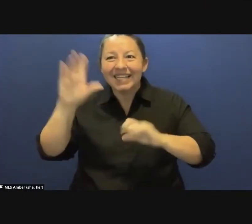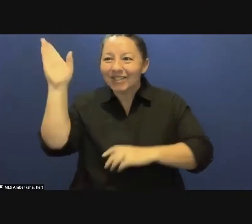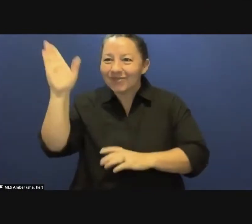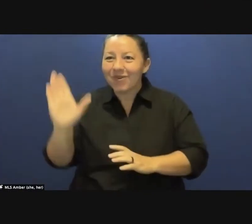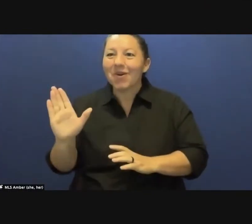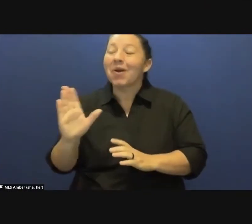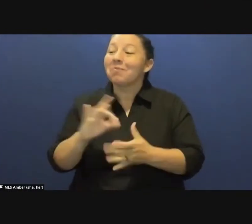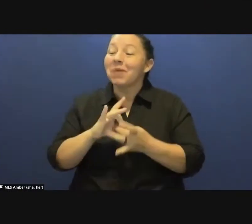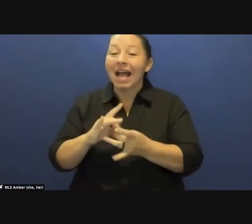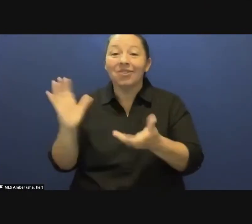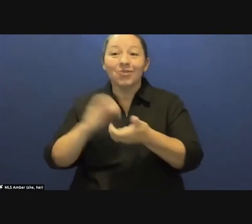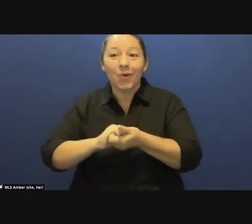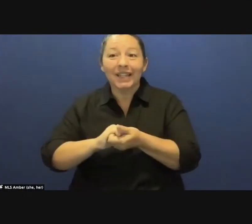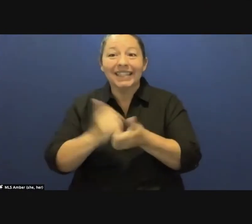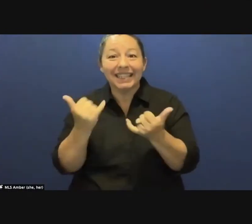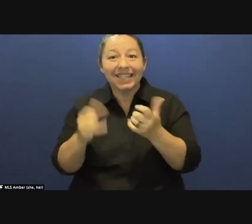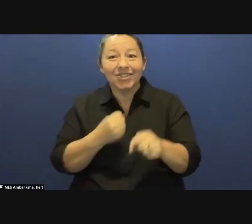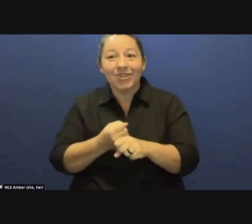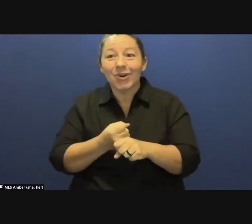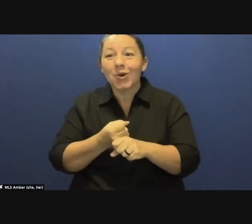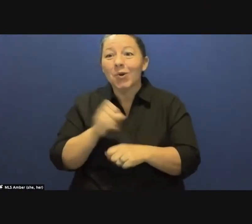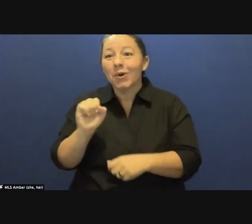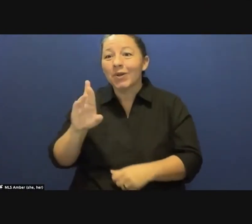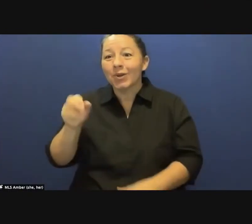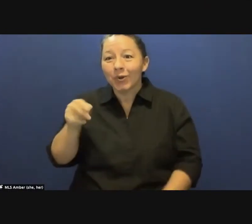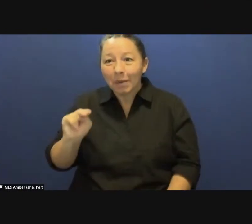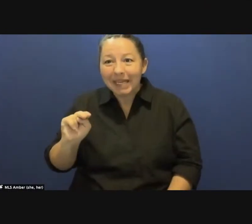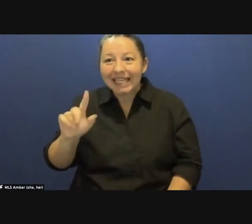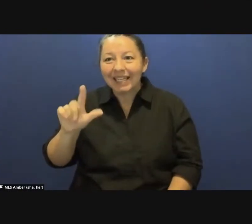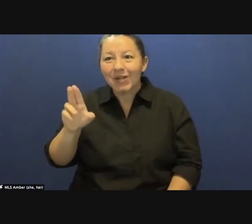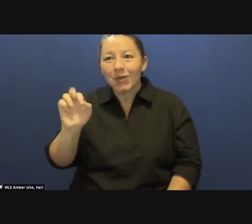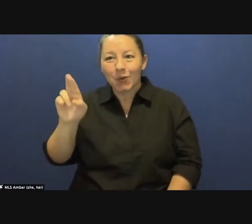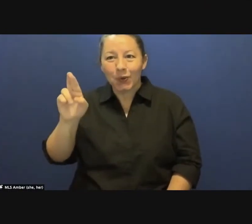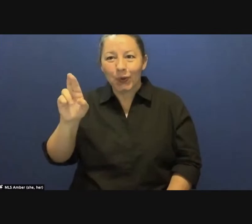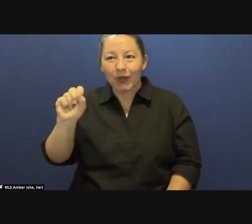this year with the European Lunar Symposium.